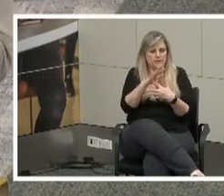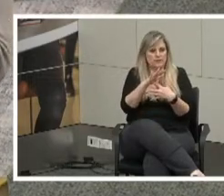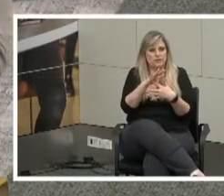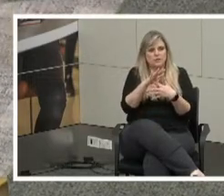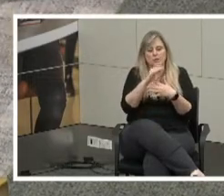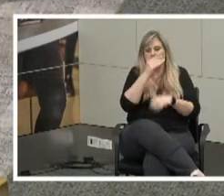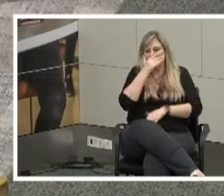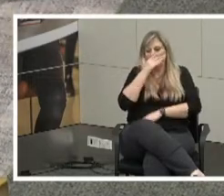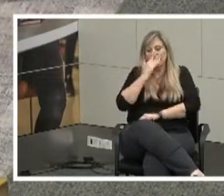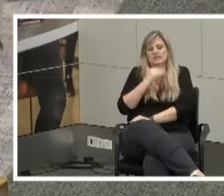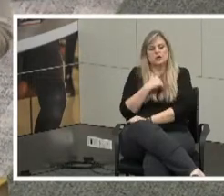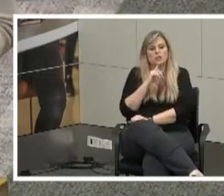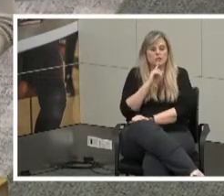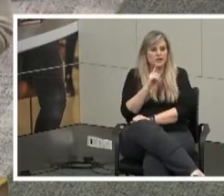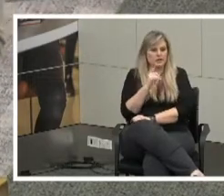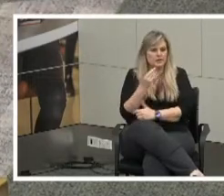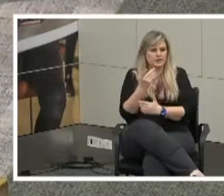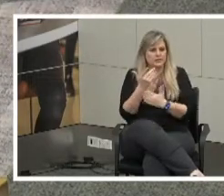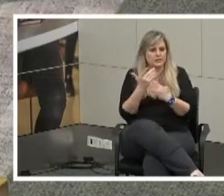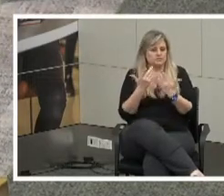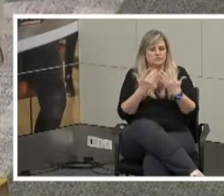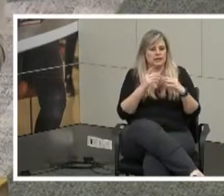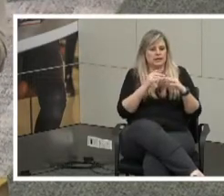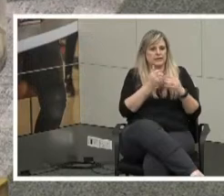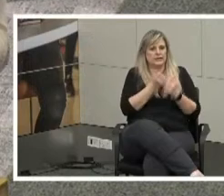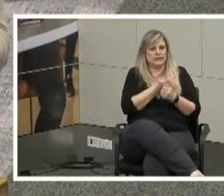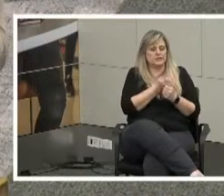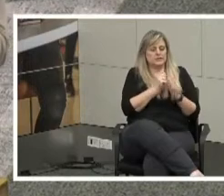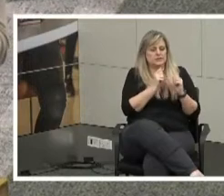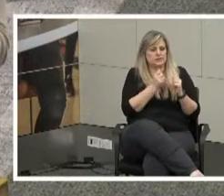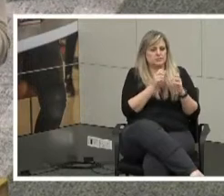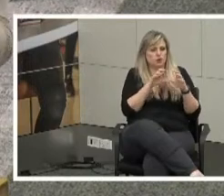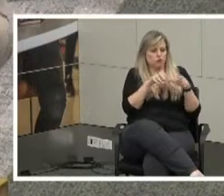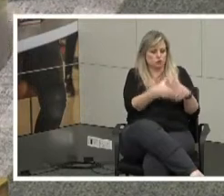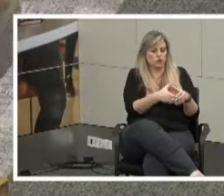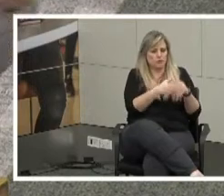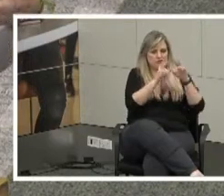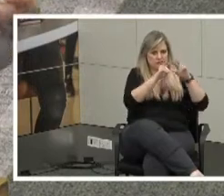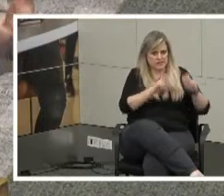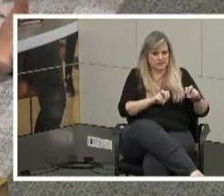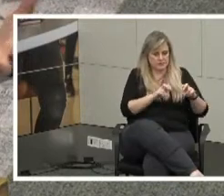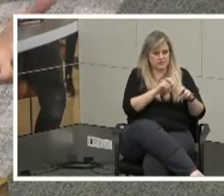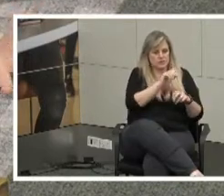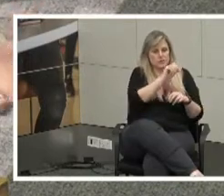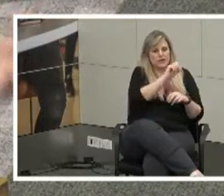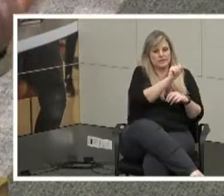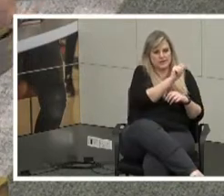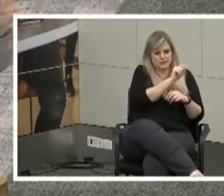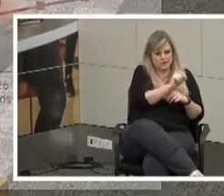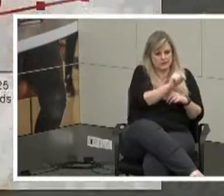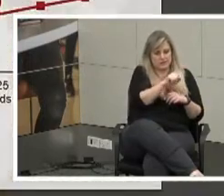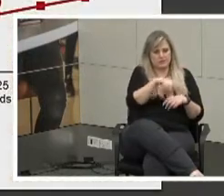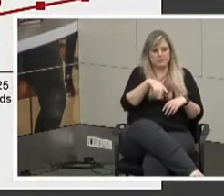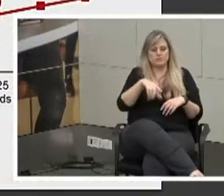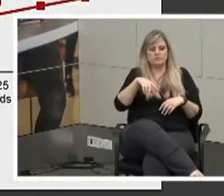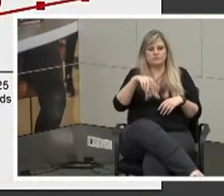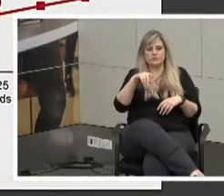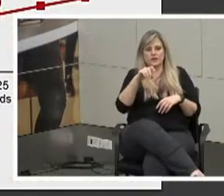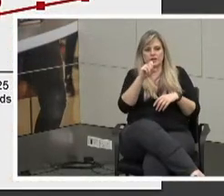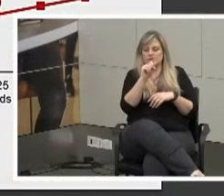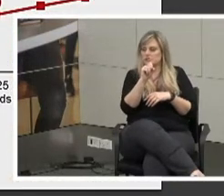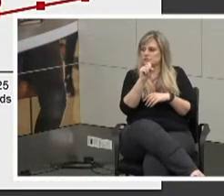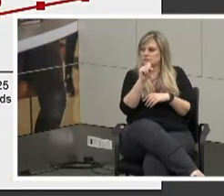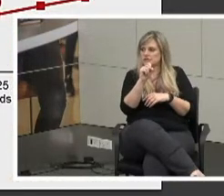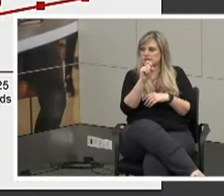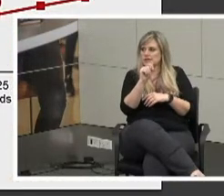Readiness we're really looking at a set of Assessments we're looking at the SAT the Act and the tsia which is basically Texas's version of